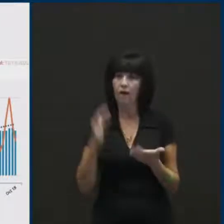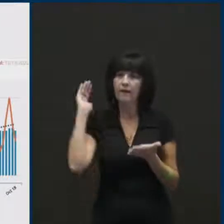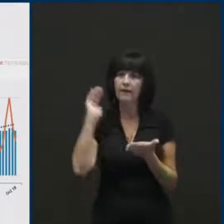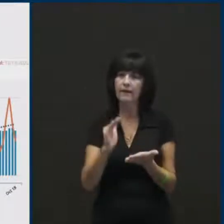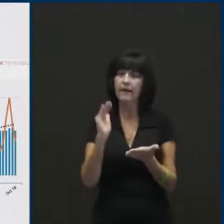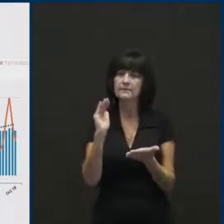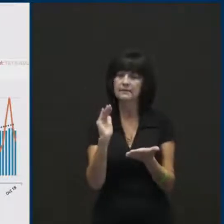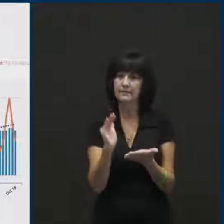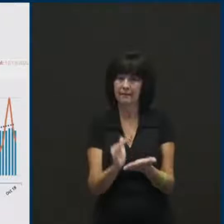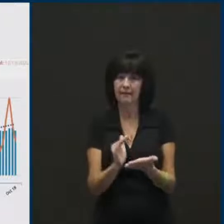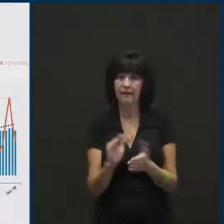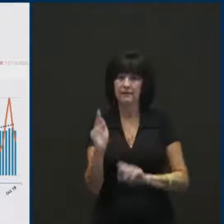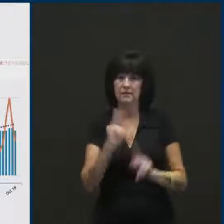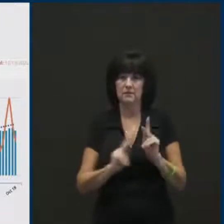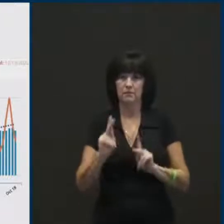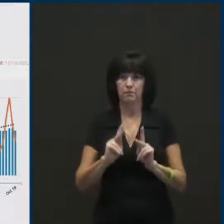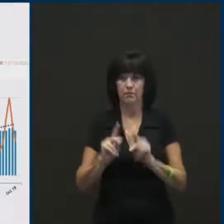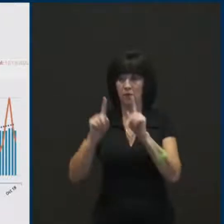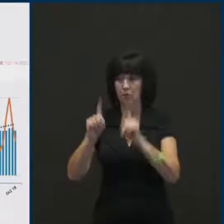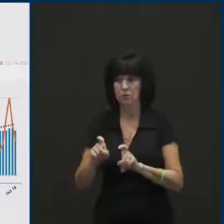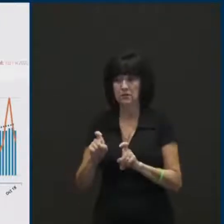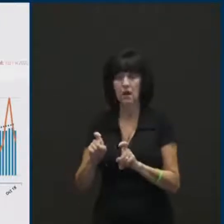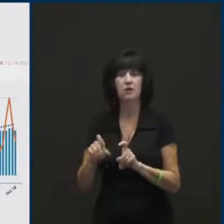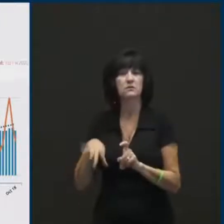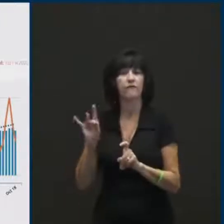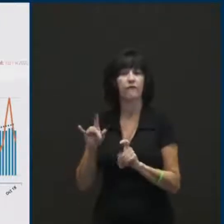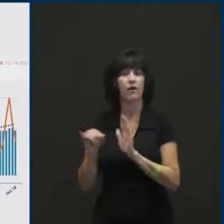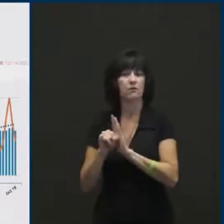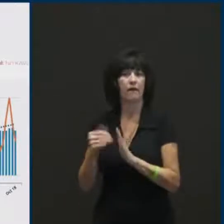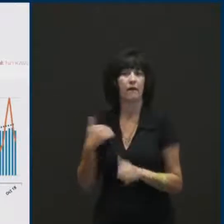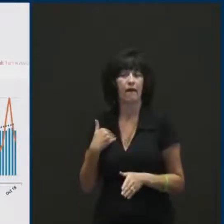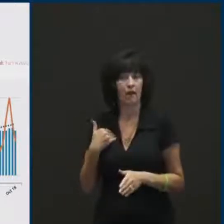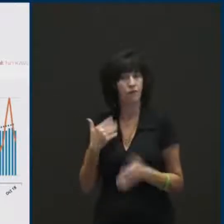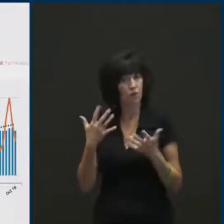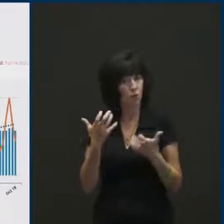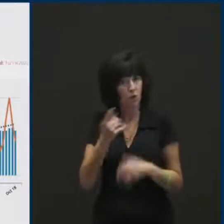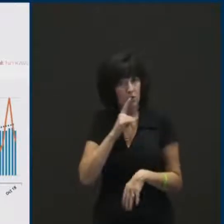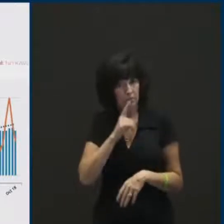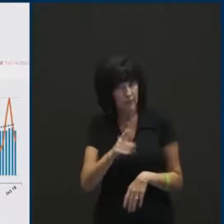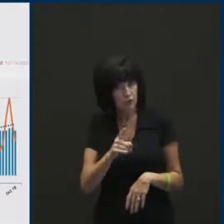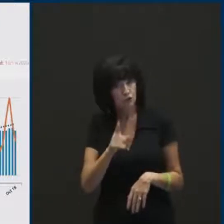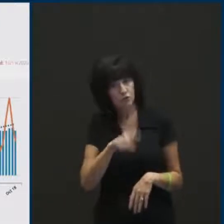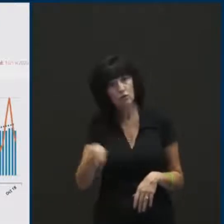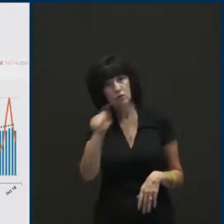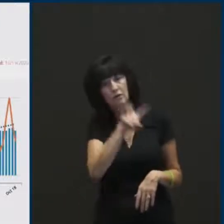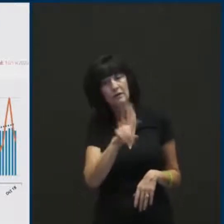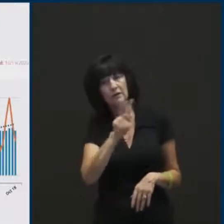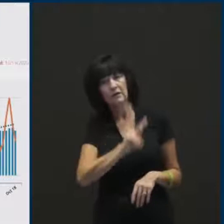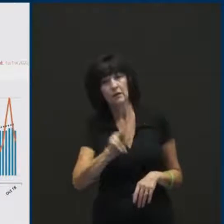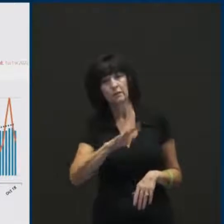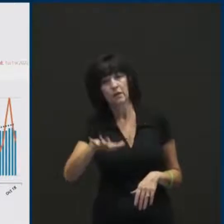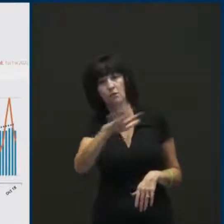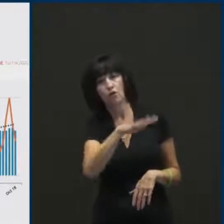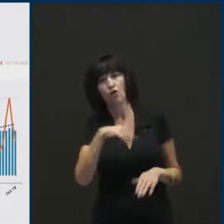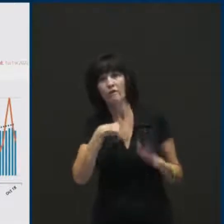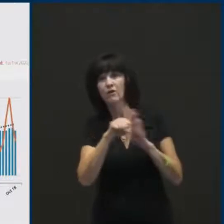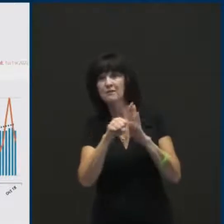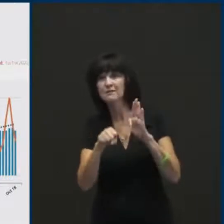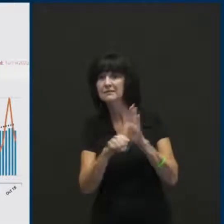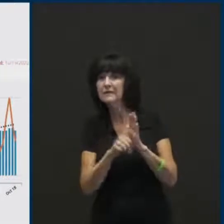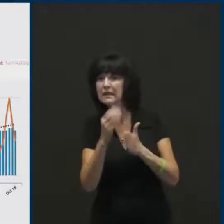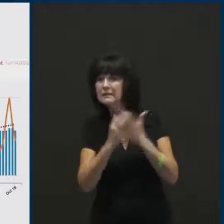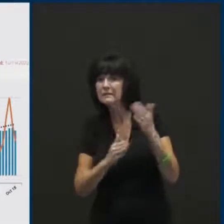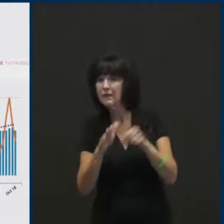people who get tested. We want to make sure that people across our state, particularly in the areas where we're seeing a little bit of a surge,